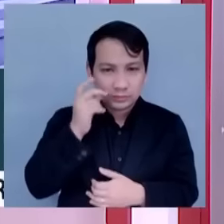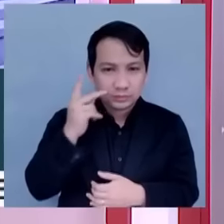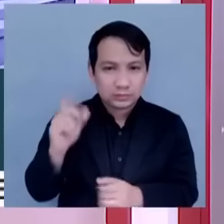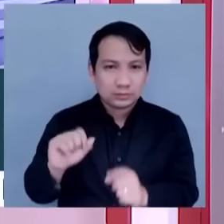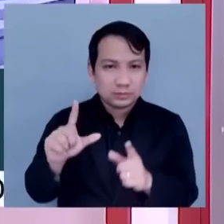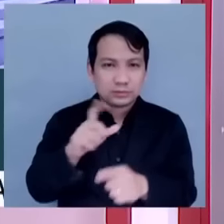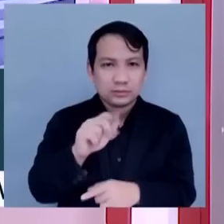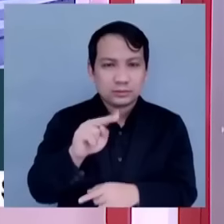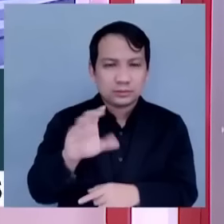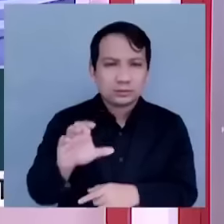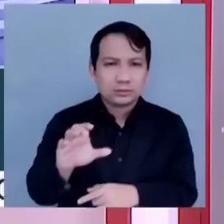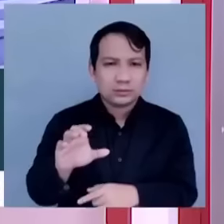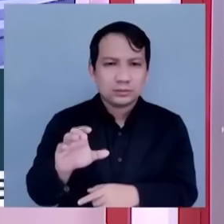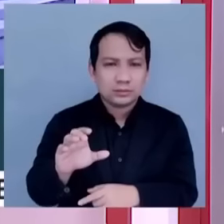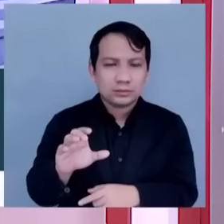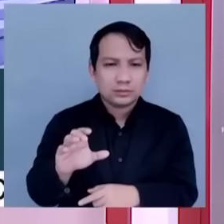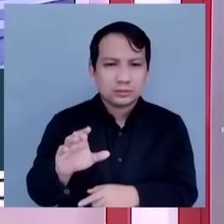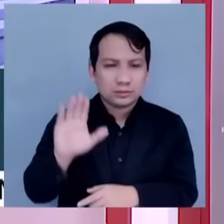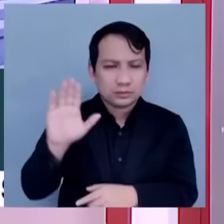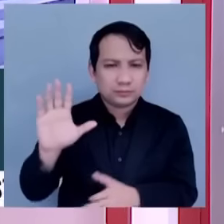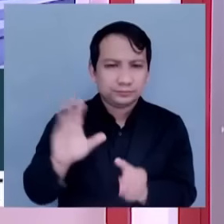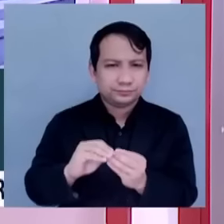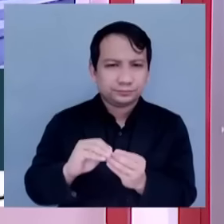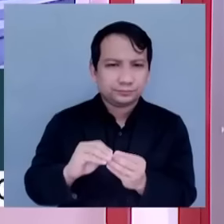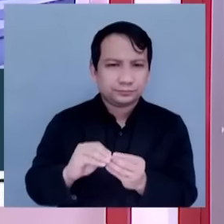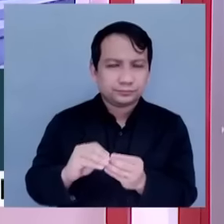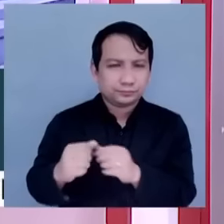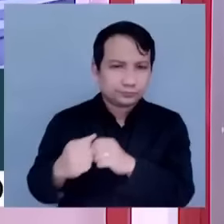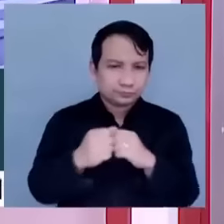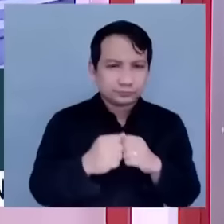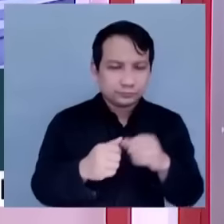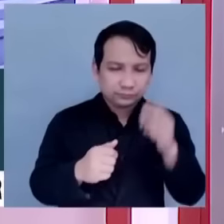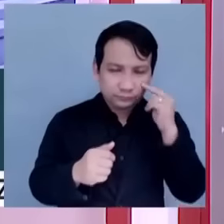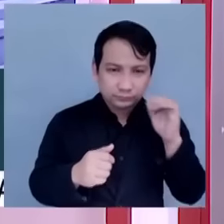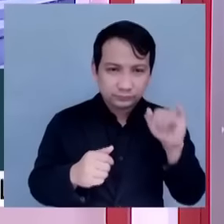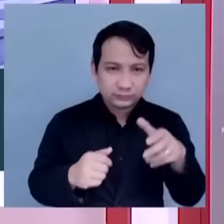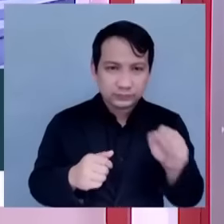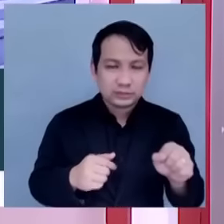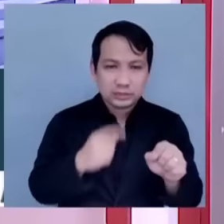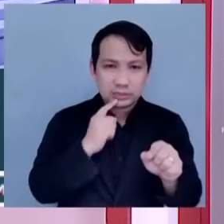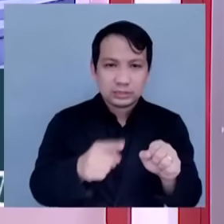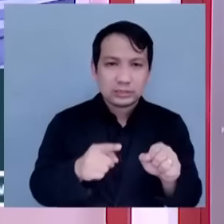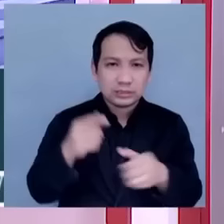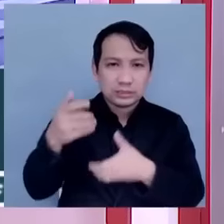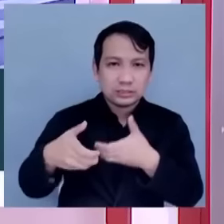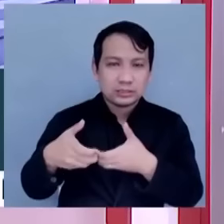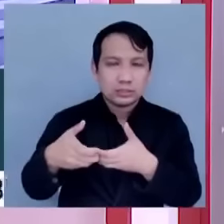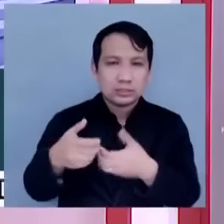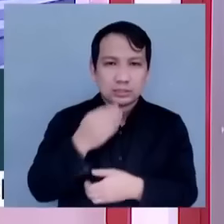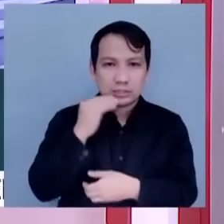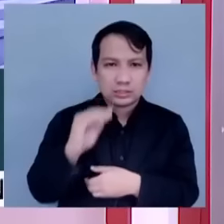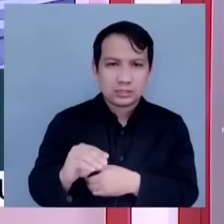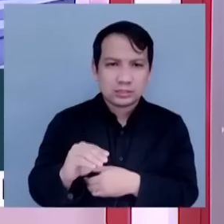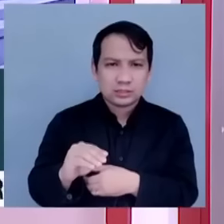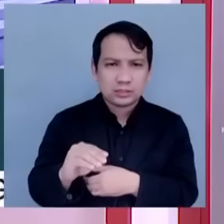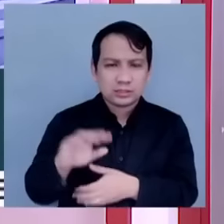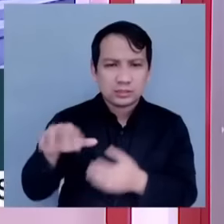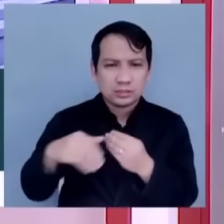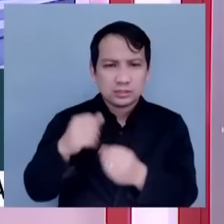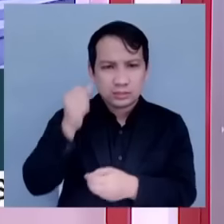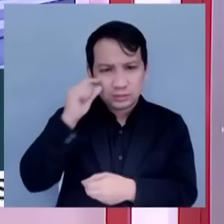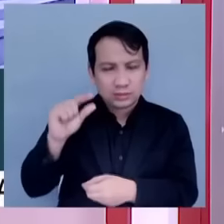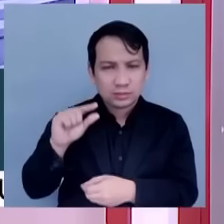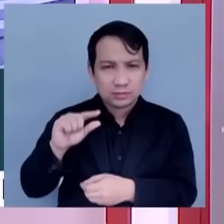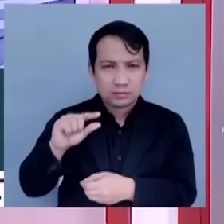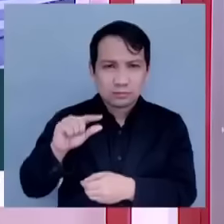ANC. One of your colleagues, Attorney Nicole Hamila, there, are saying that the court will have to issue an order for Alice Goh to attend